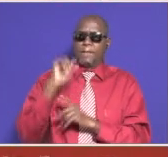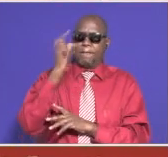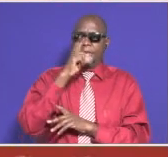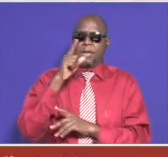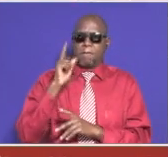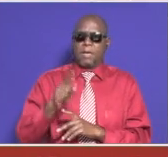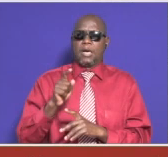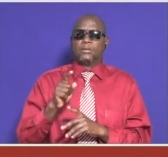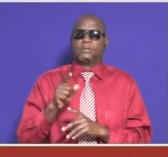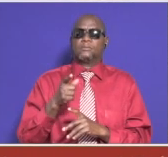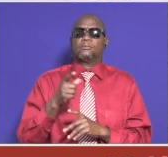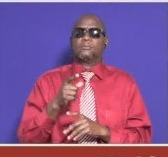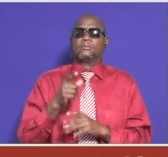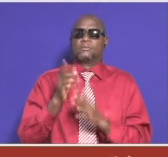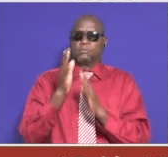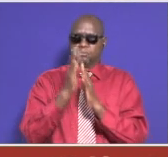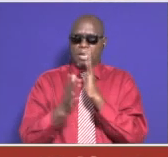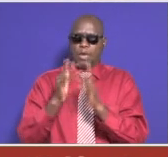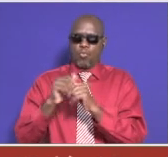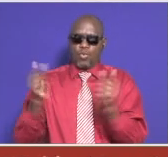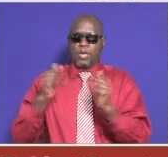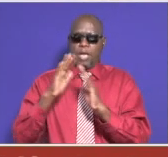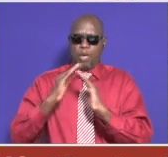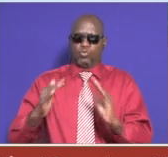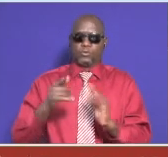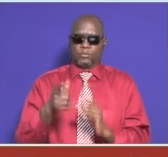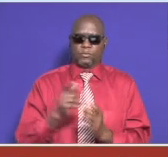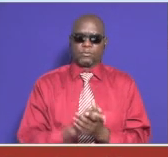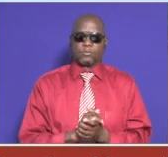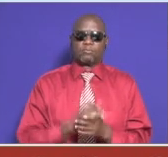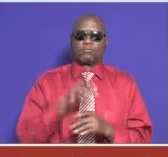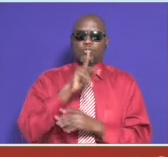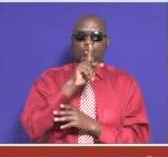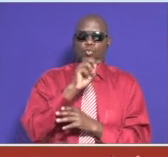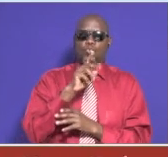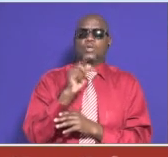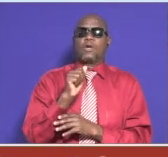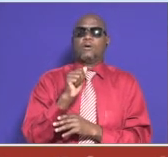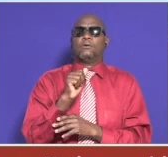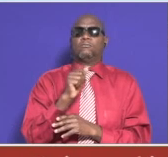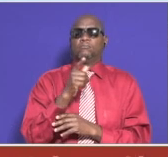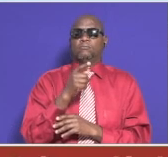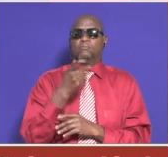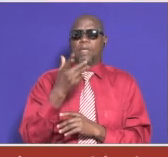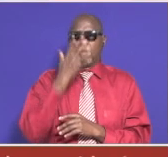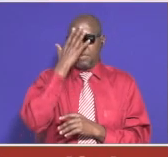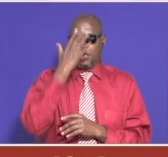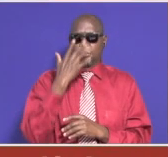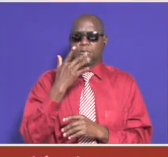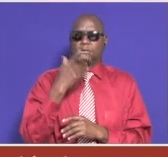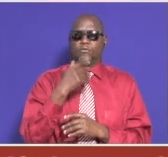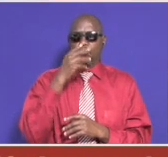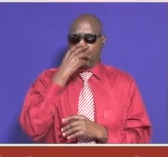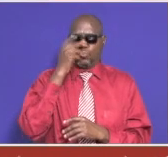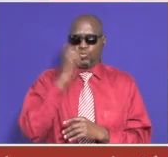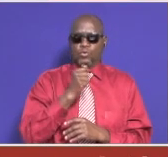the house in order. According to Nairobi Senator Edwin Sifuna, Kuria was an embarrassment to President William Ruto and a national shame. This is something that I